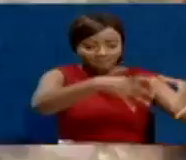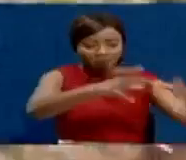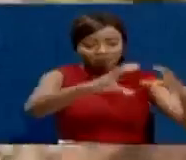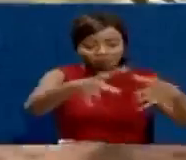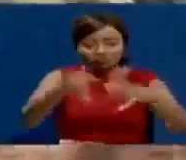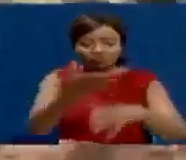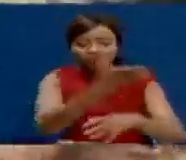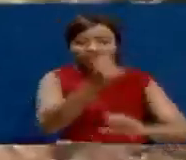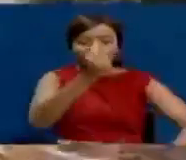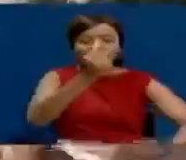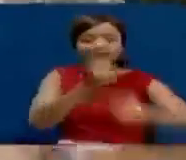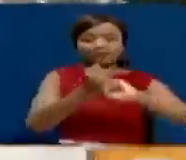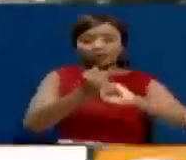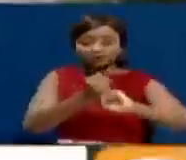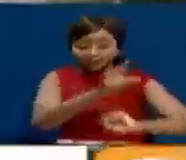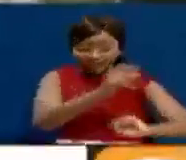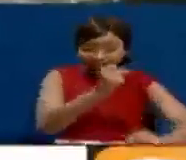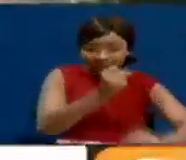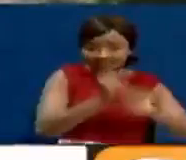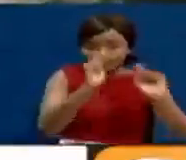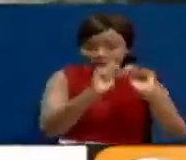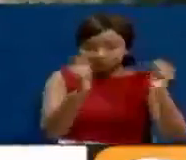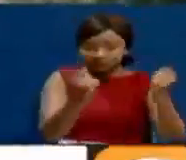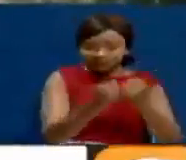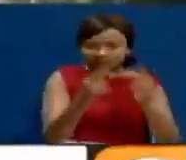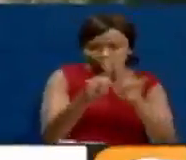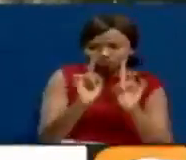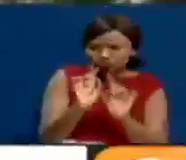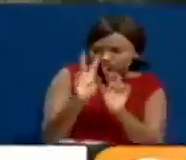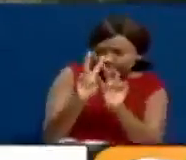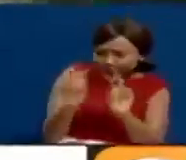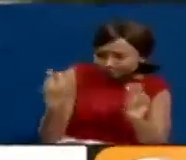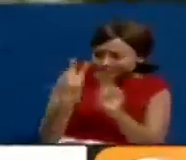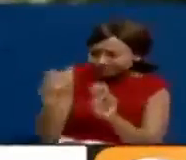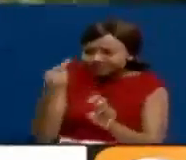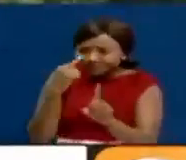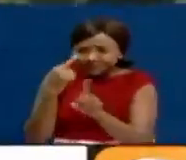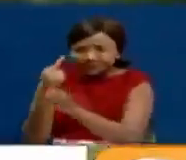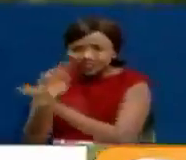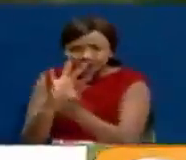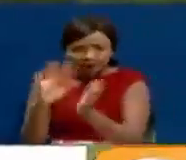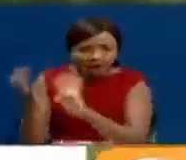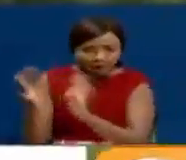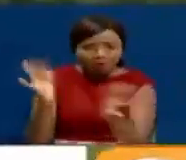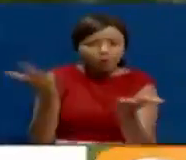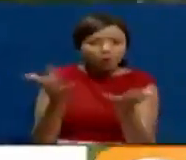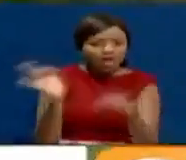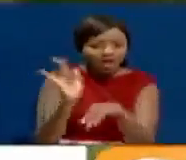teams. The ground support team will also conduct surveys and guide the aerial spraying teams.